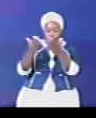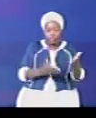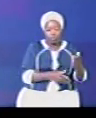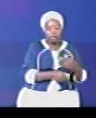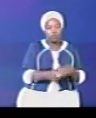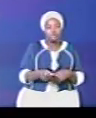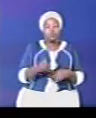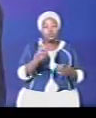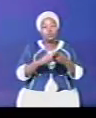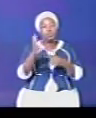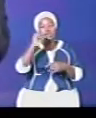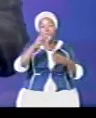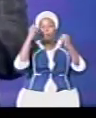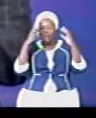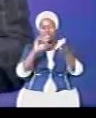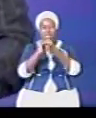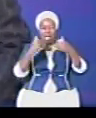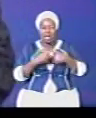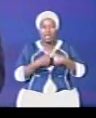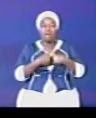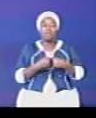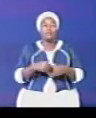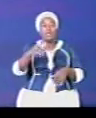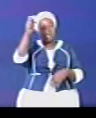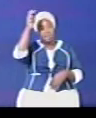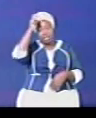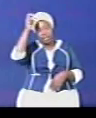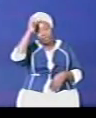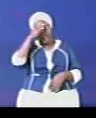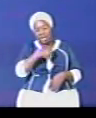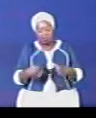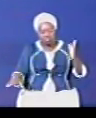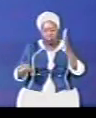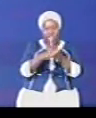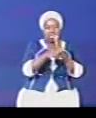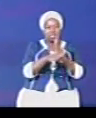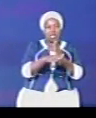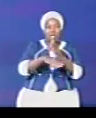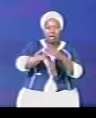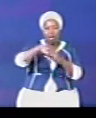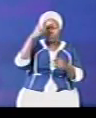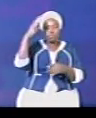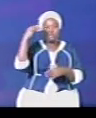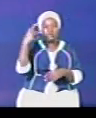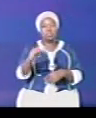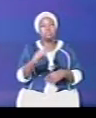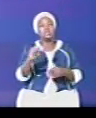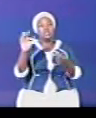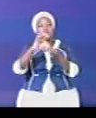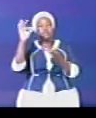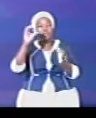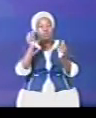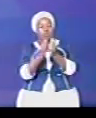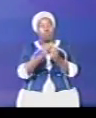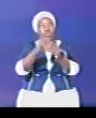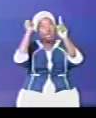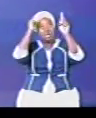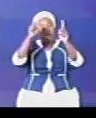that were possessed with devils, and he cast out the spirits with his word,